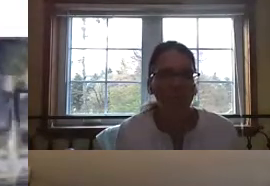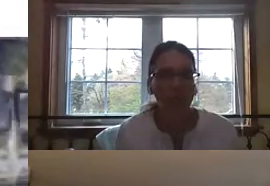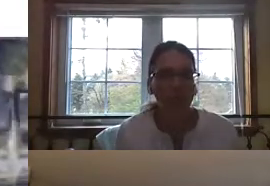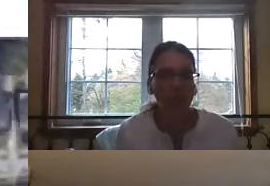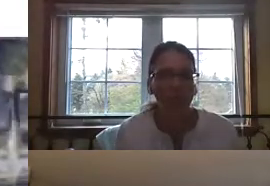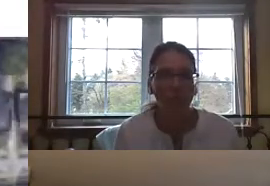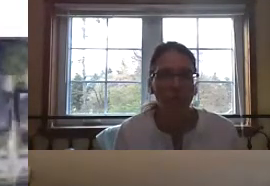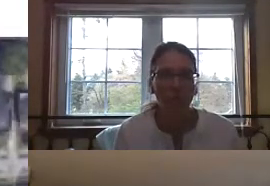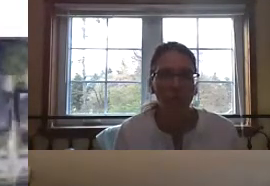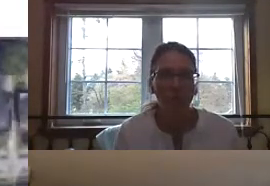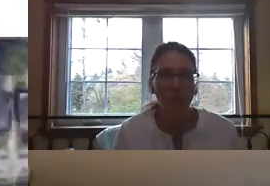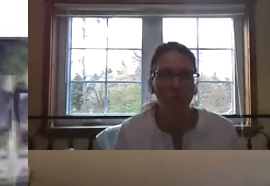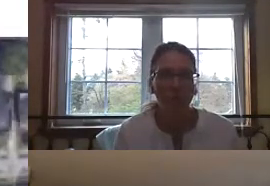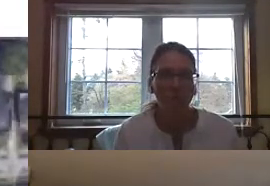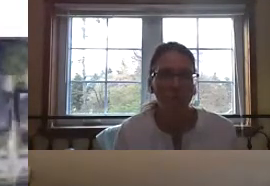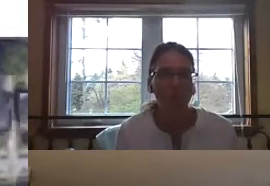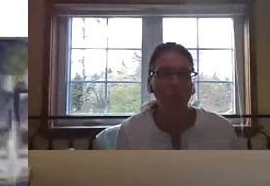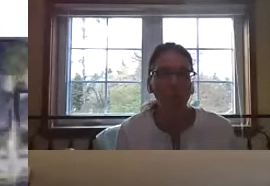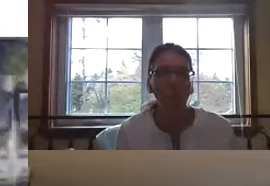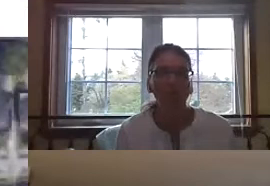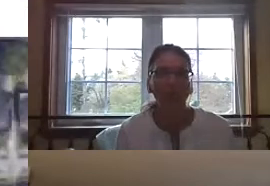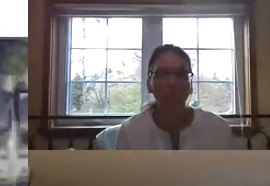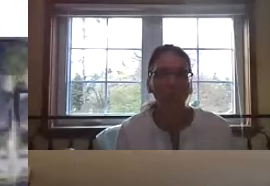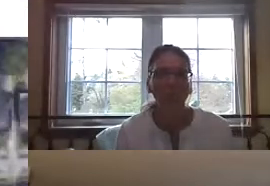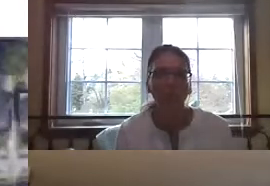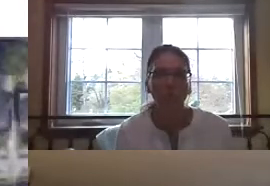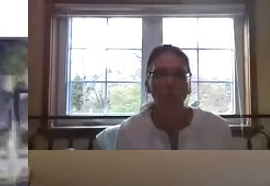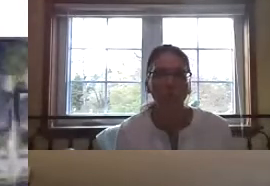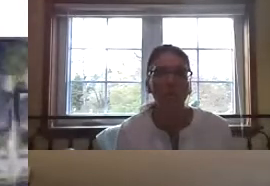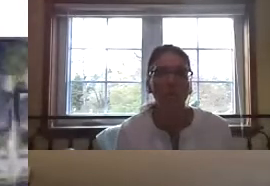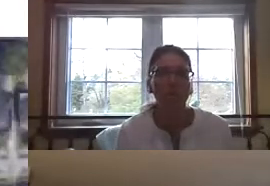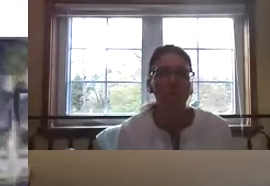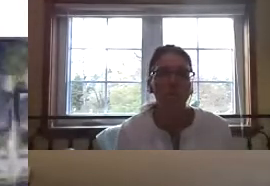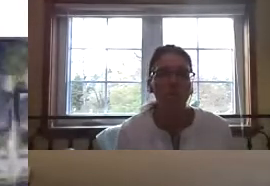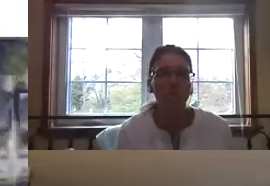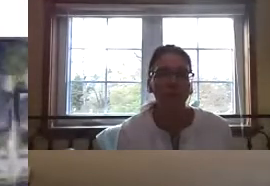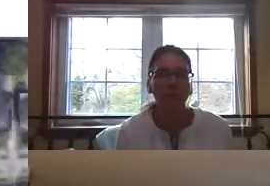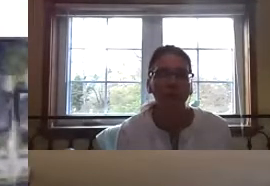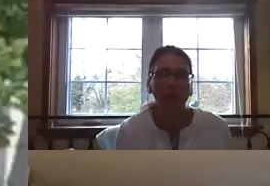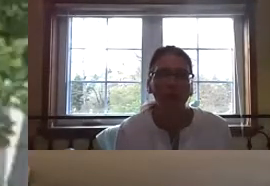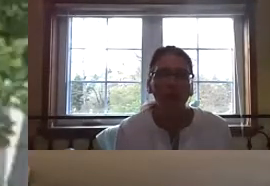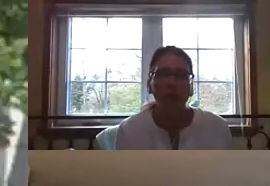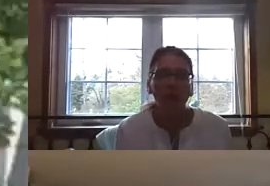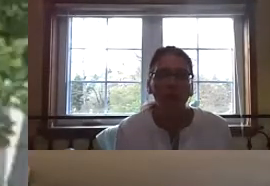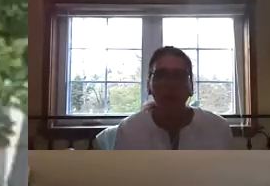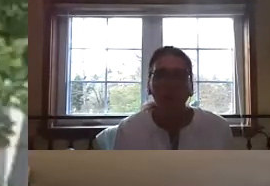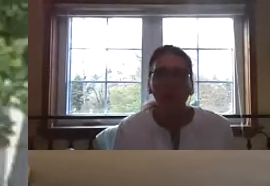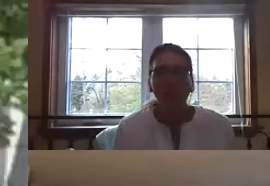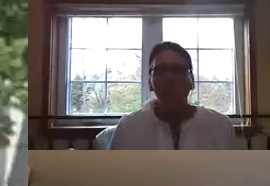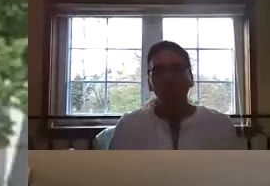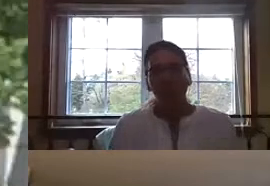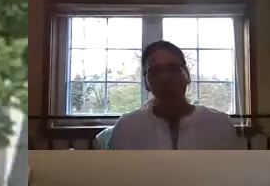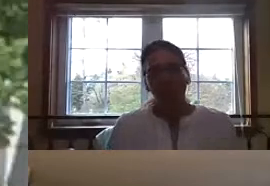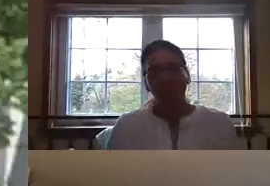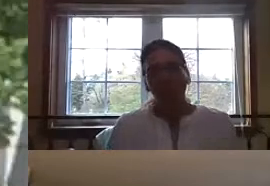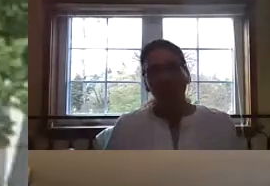which is also a difficult intersection for pedestrians to cross. So if you go to the next slide. The way